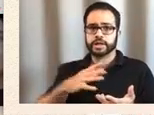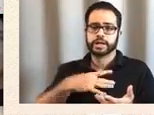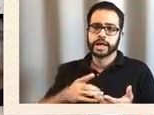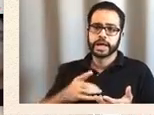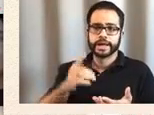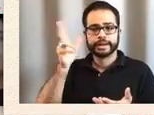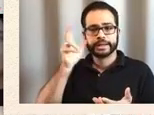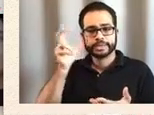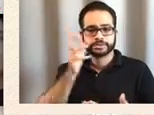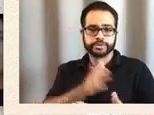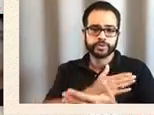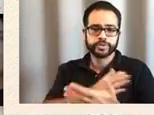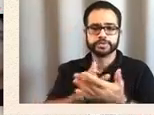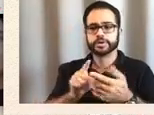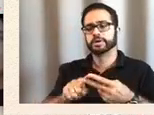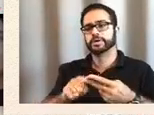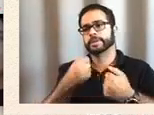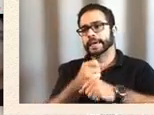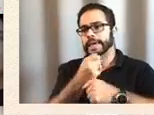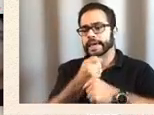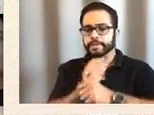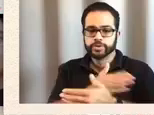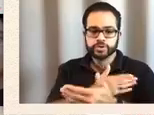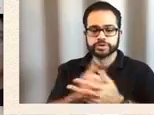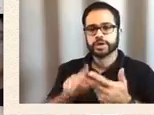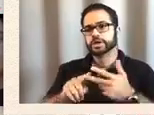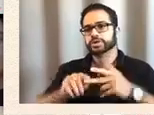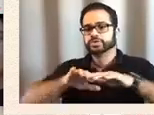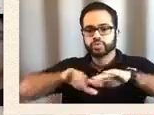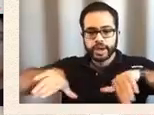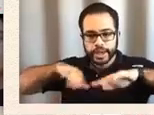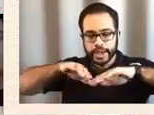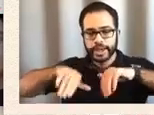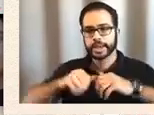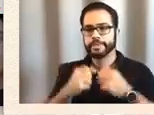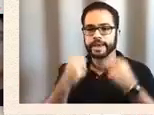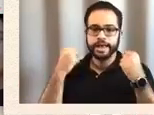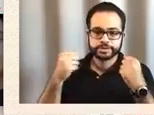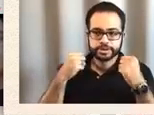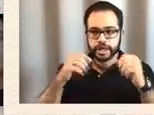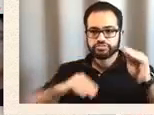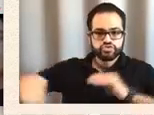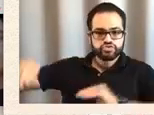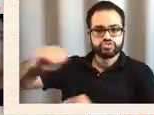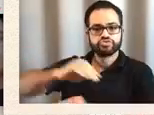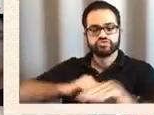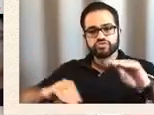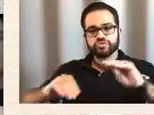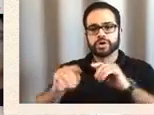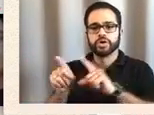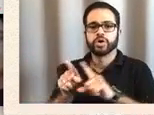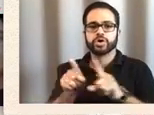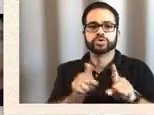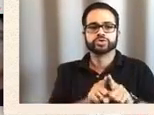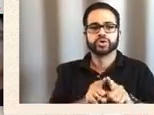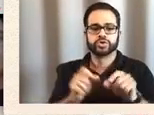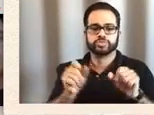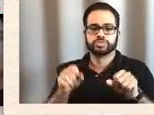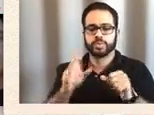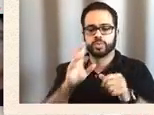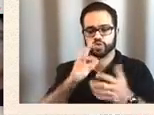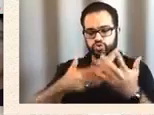make music, who likes to swim, exercise, move around, and and also more likely to socialize with others